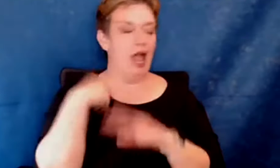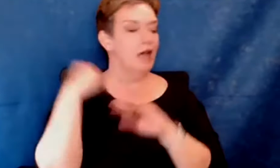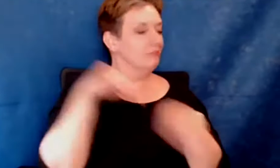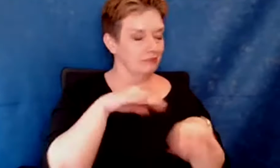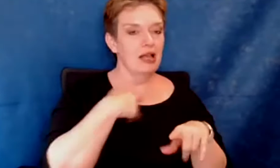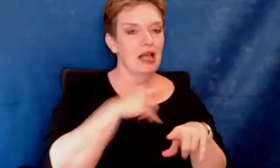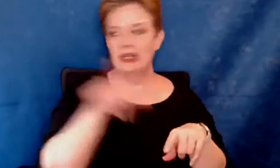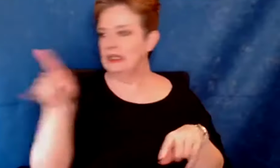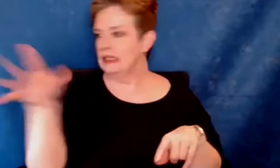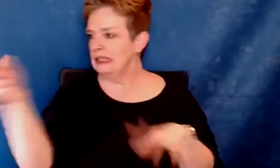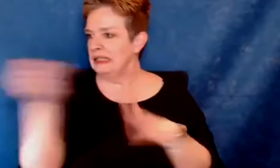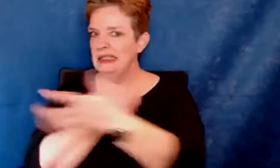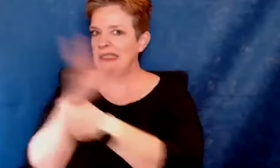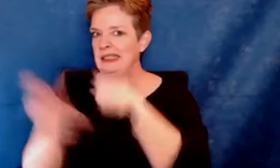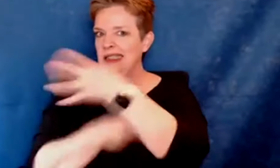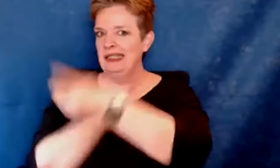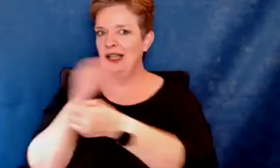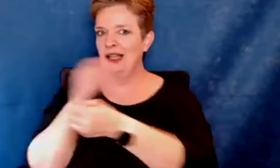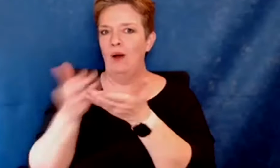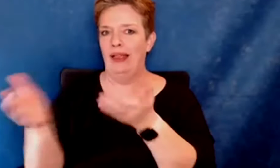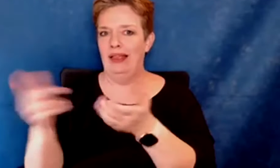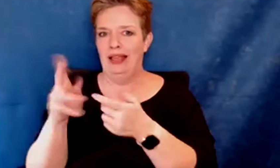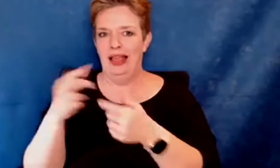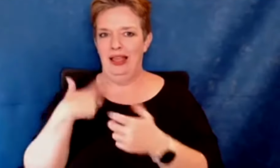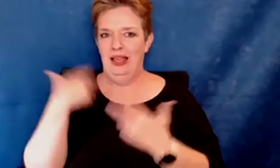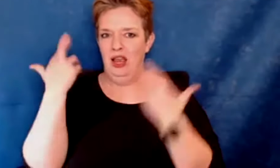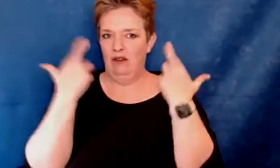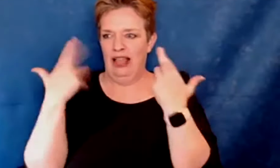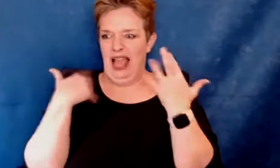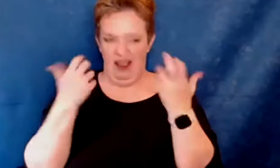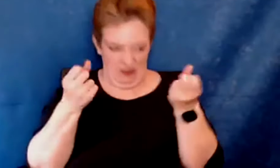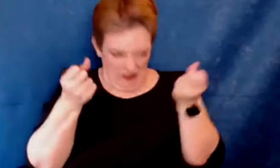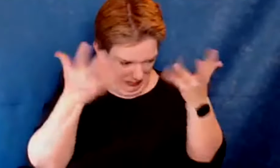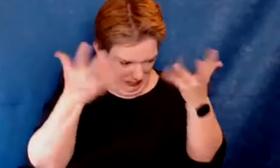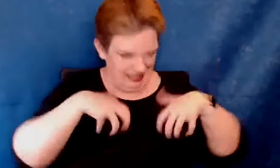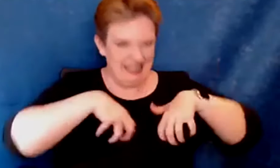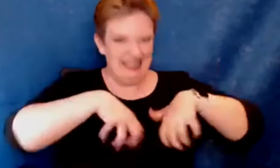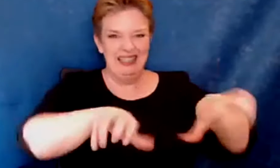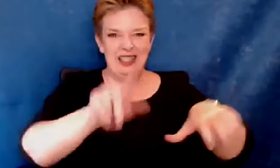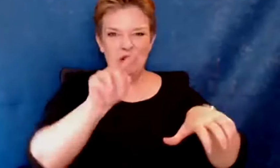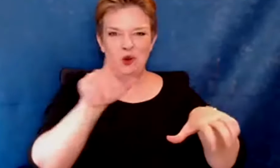I was like, I have so many tools here.